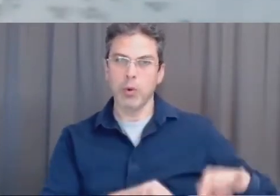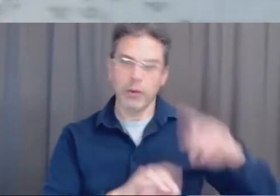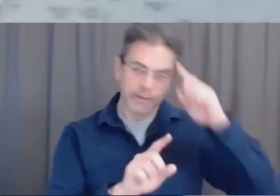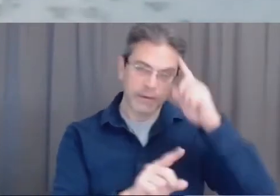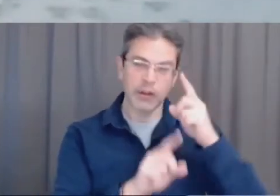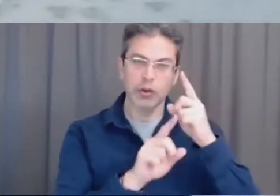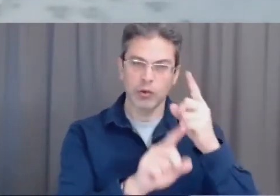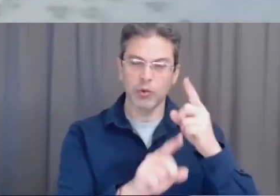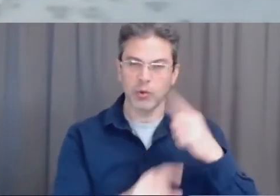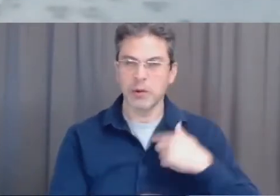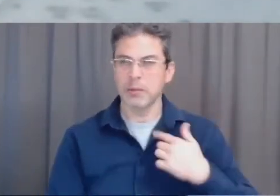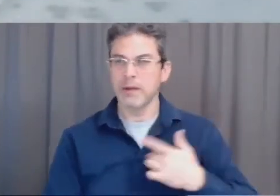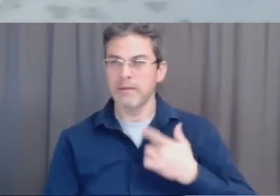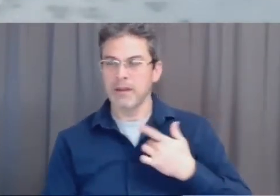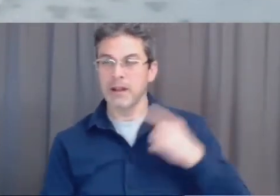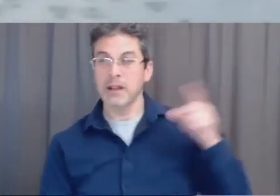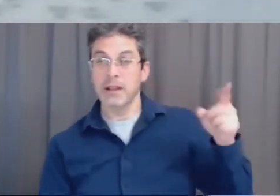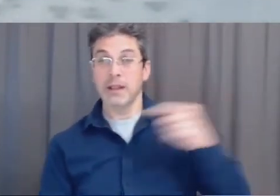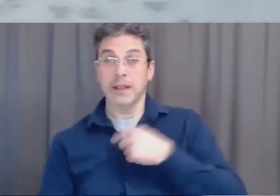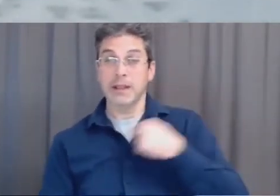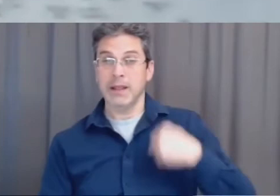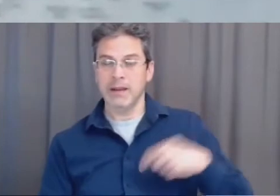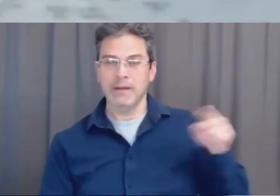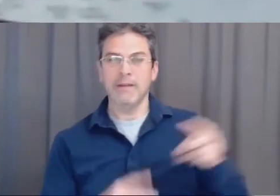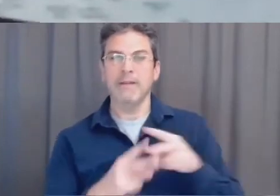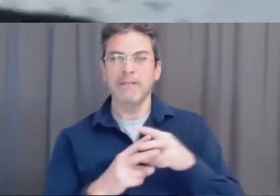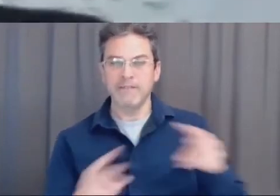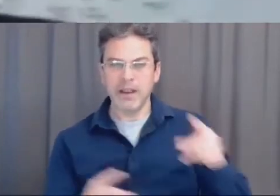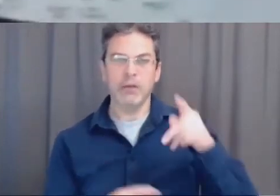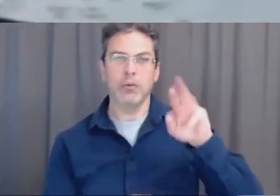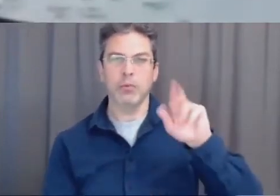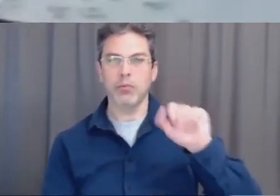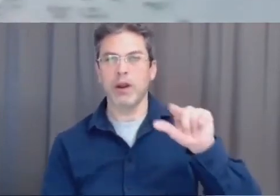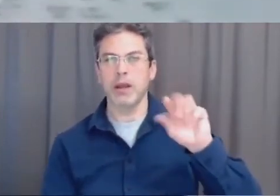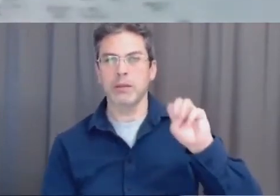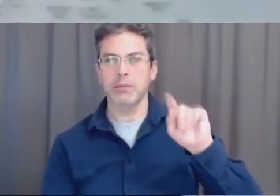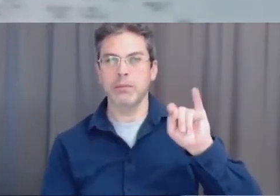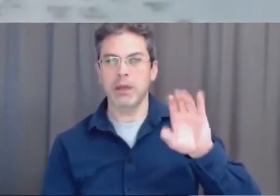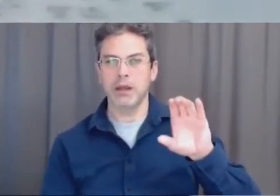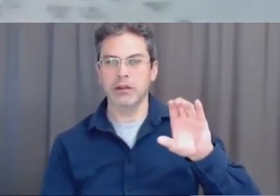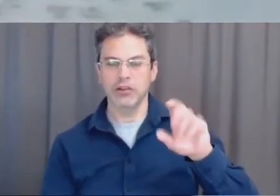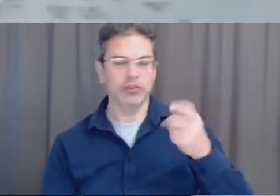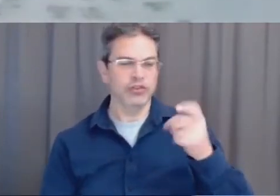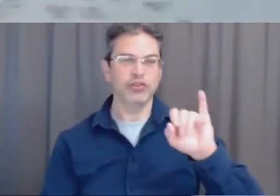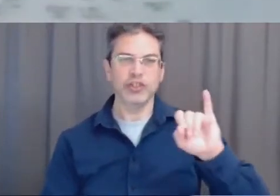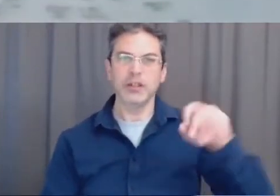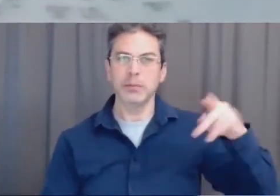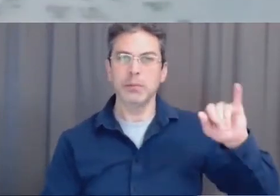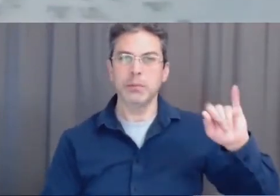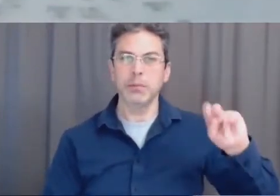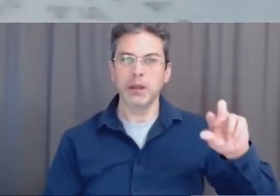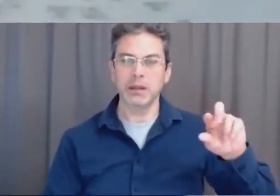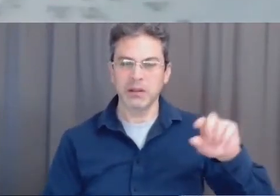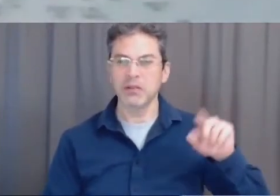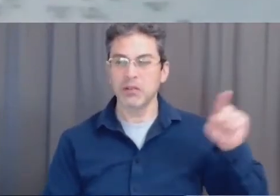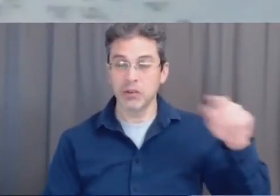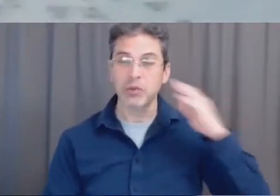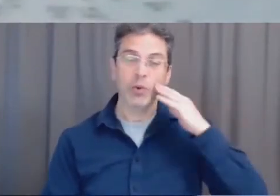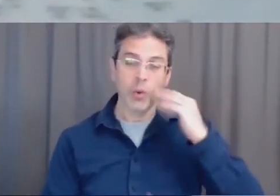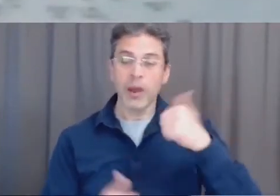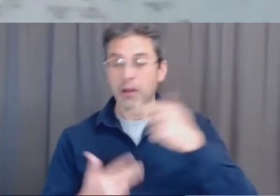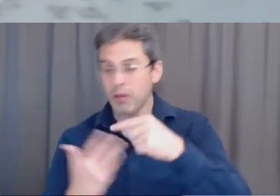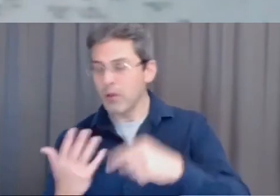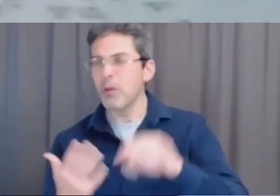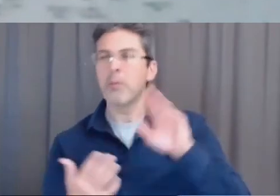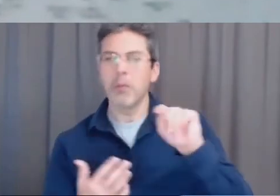be very pragmatic. And for all its ills and for all the human rights concerns, et cetera, there is such a thing as mutual interest. I think